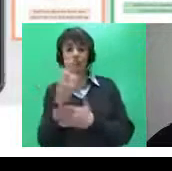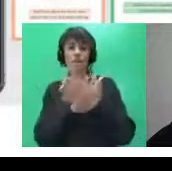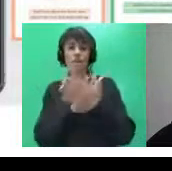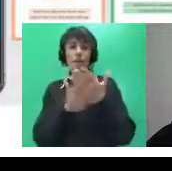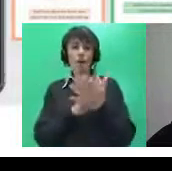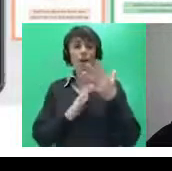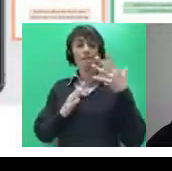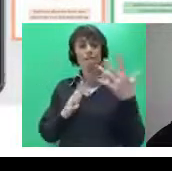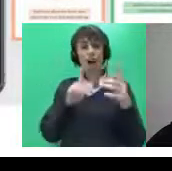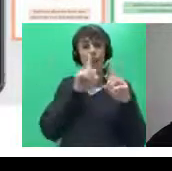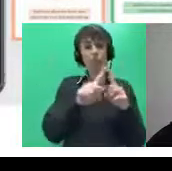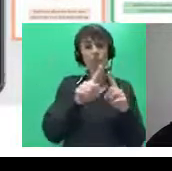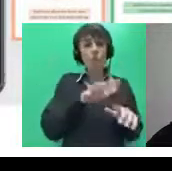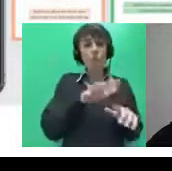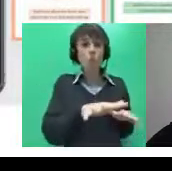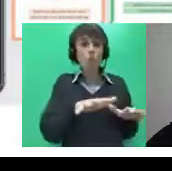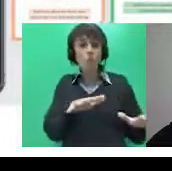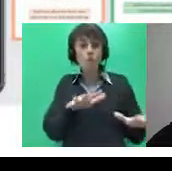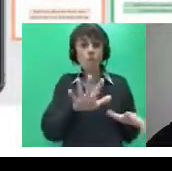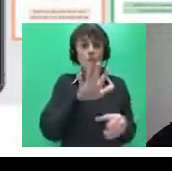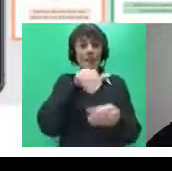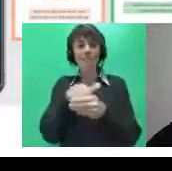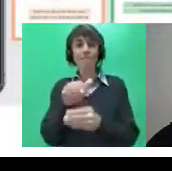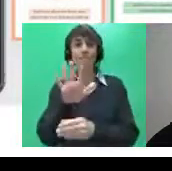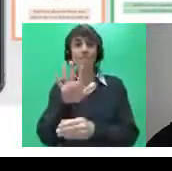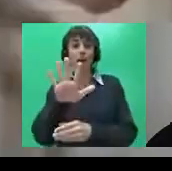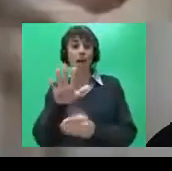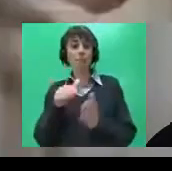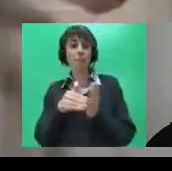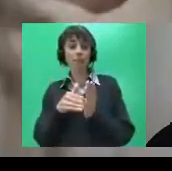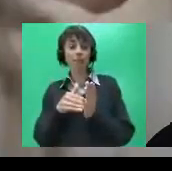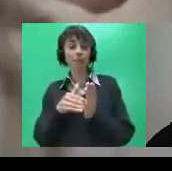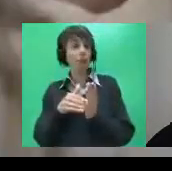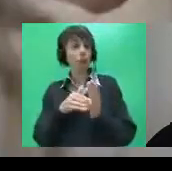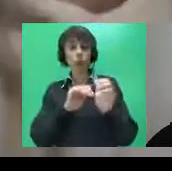suitable for everyone. Next slide, please.